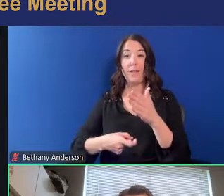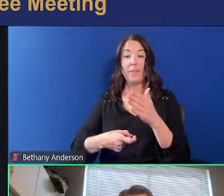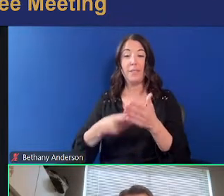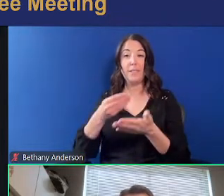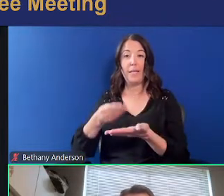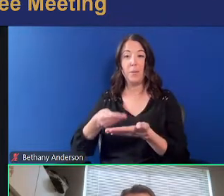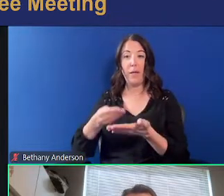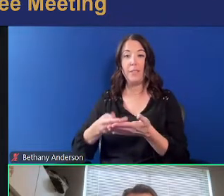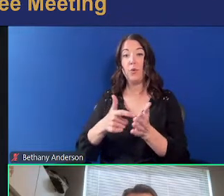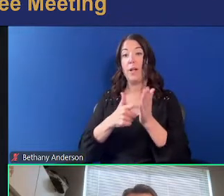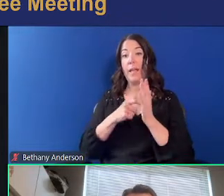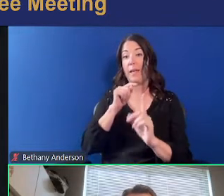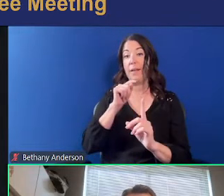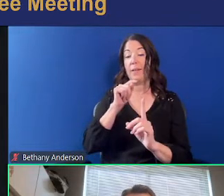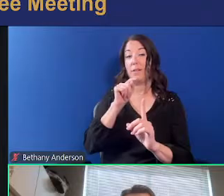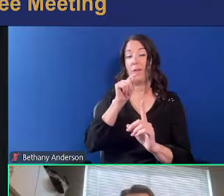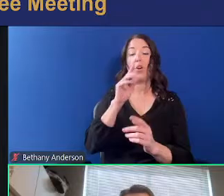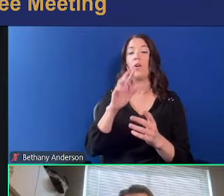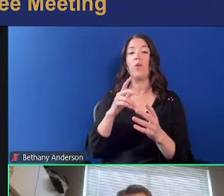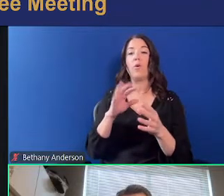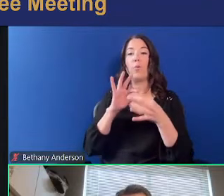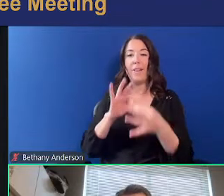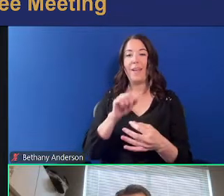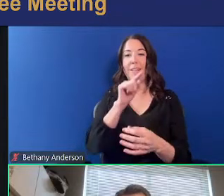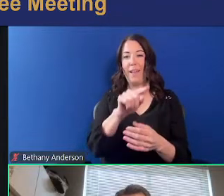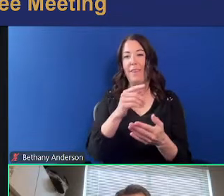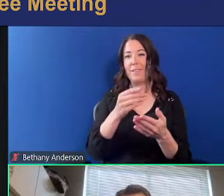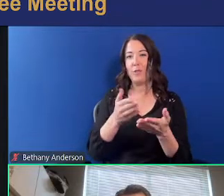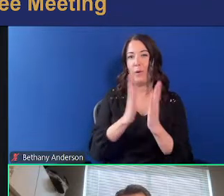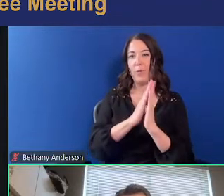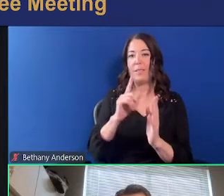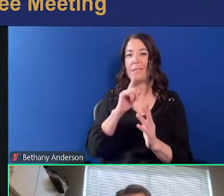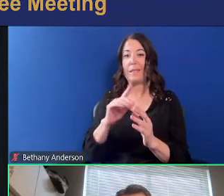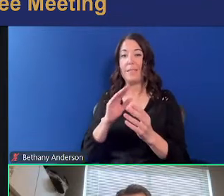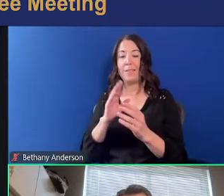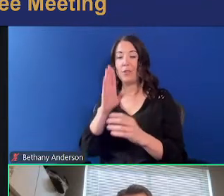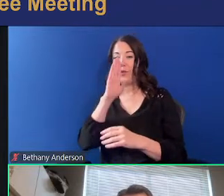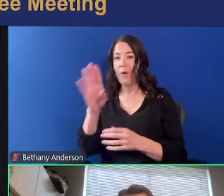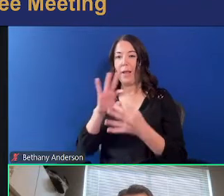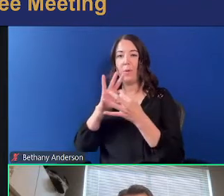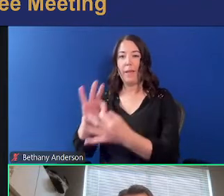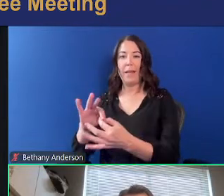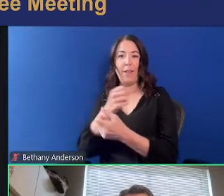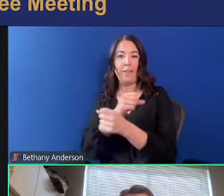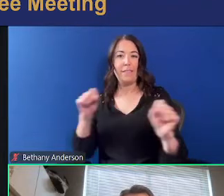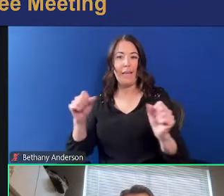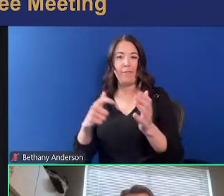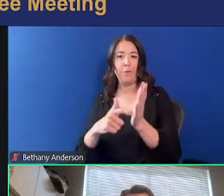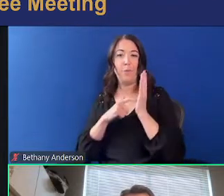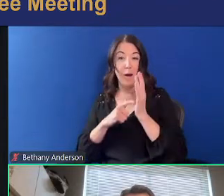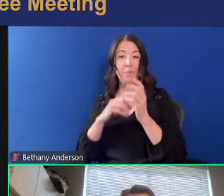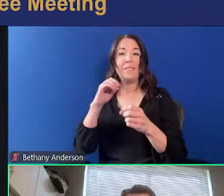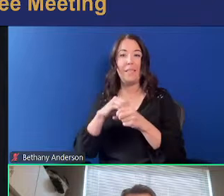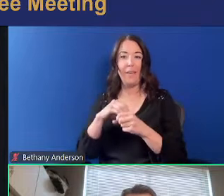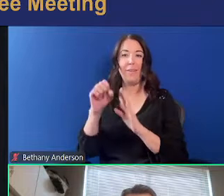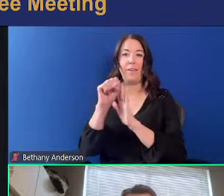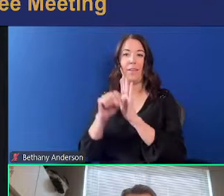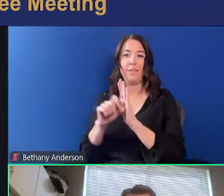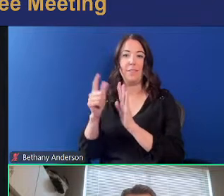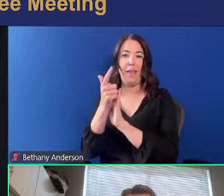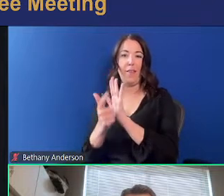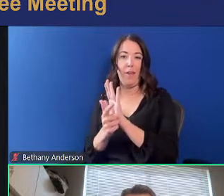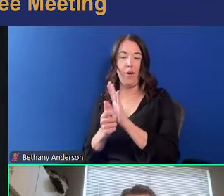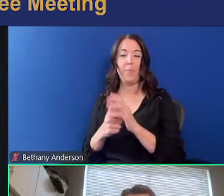this request are directly related to the school safety requirements that have been put into Utah state law. I thought it was important